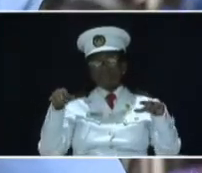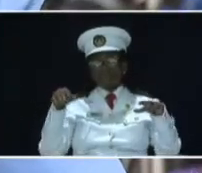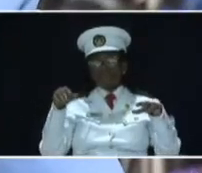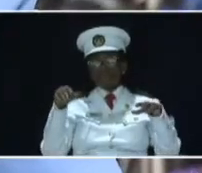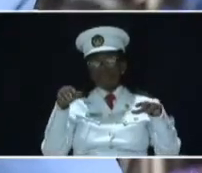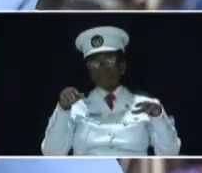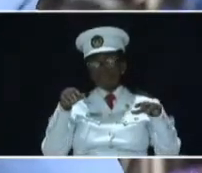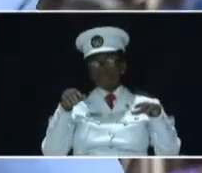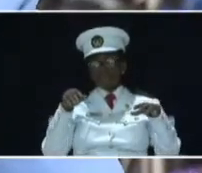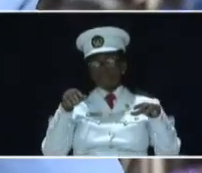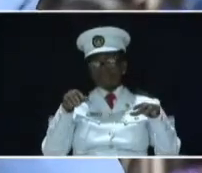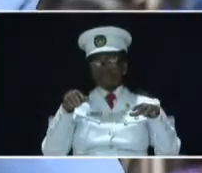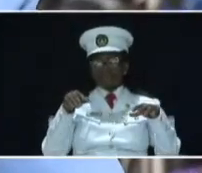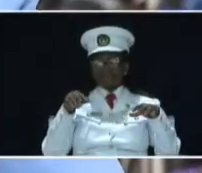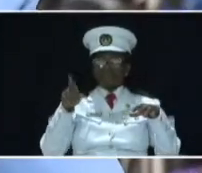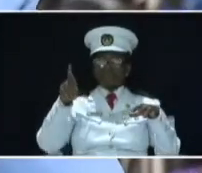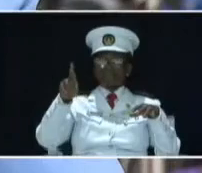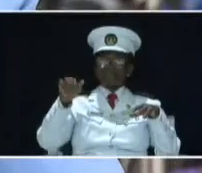ravens,